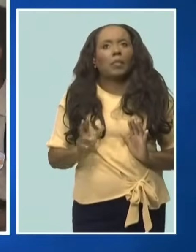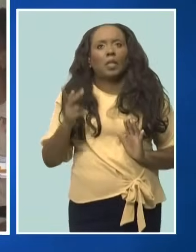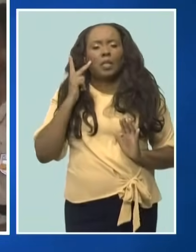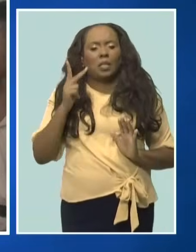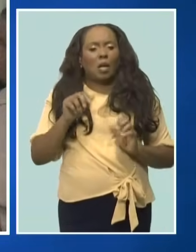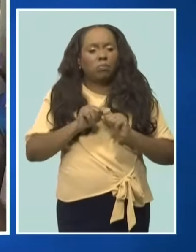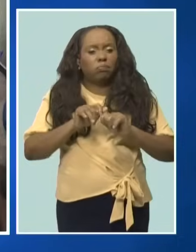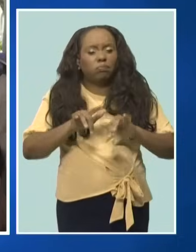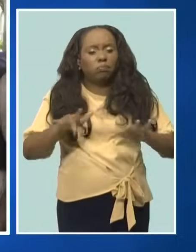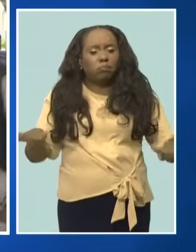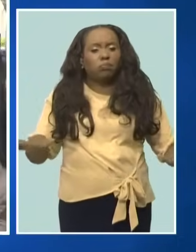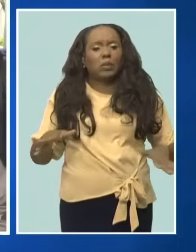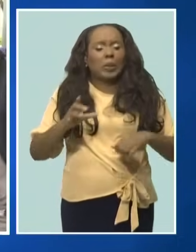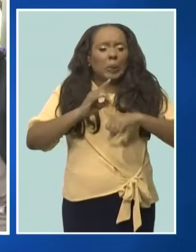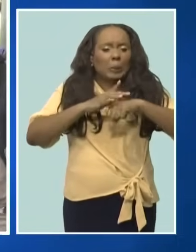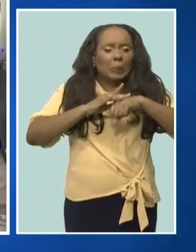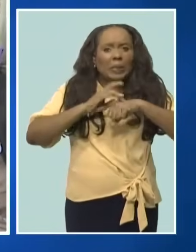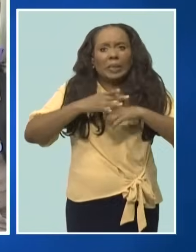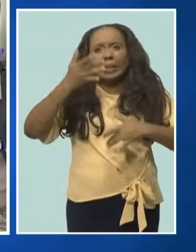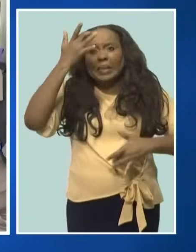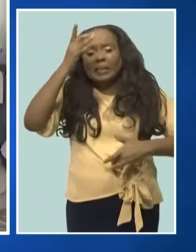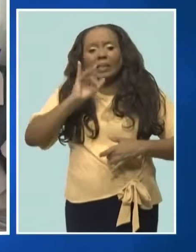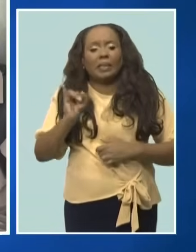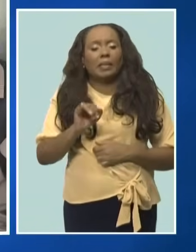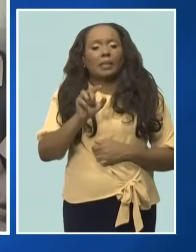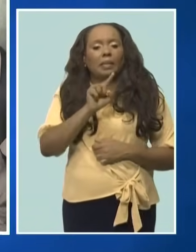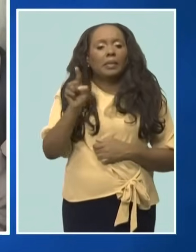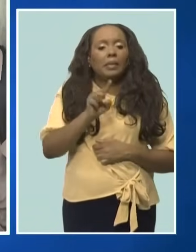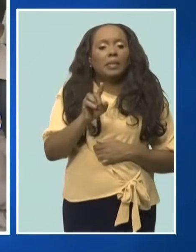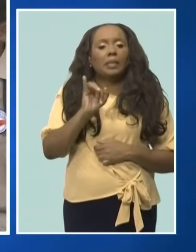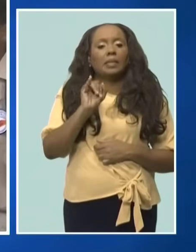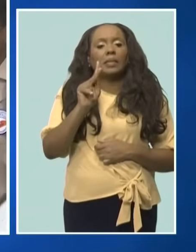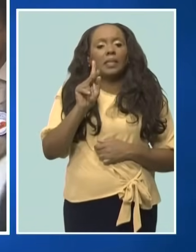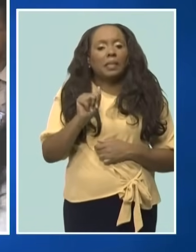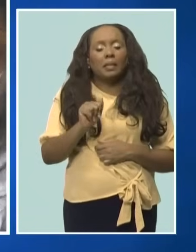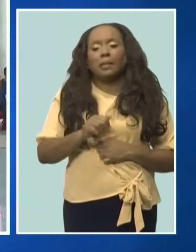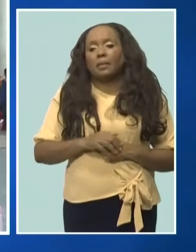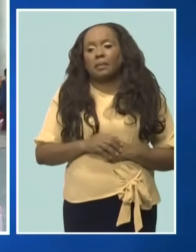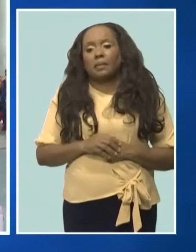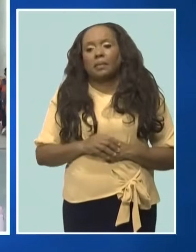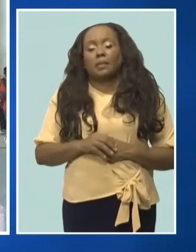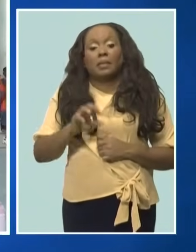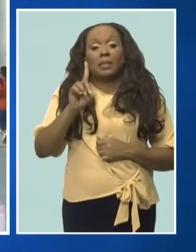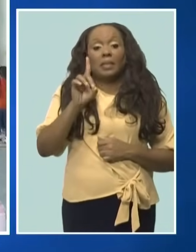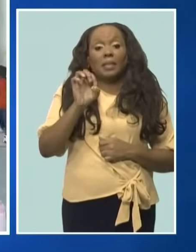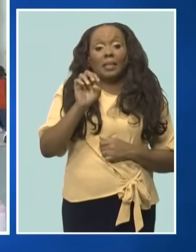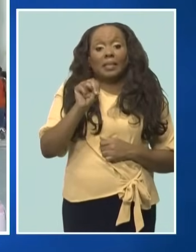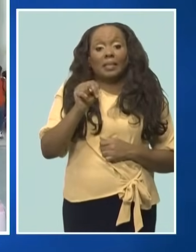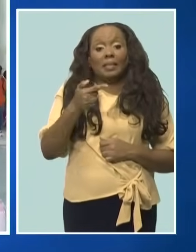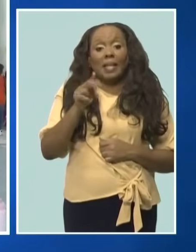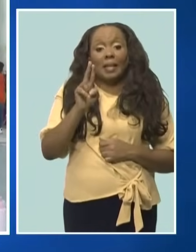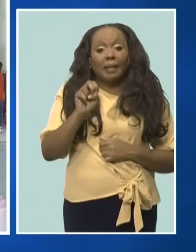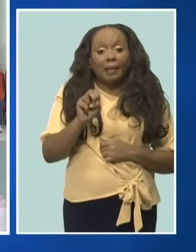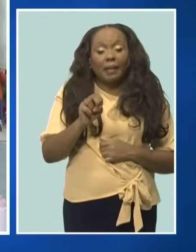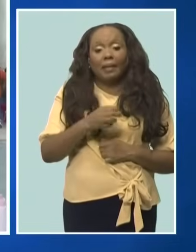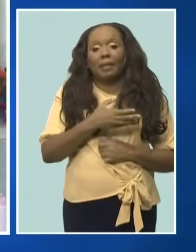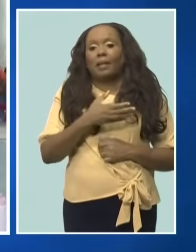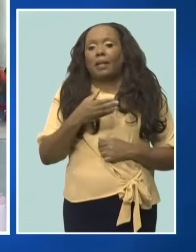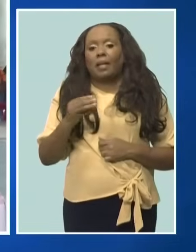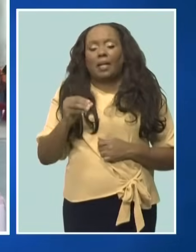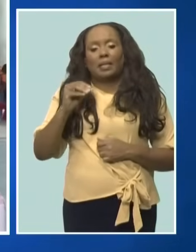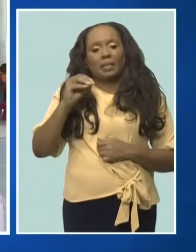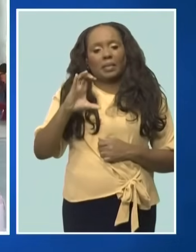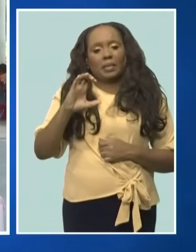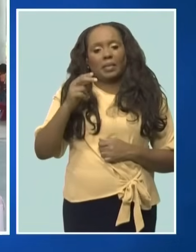of mosquito-borne diseases like dengue, Zika, and chikungunya. With the extreme temperatures that we're experiencing, more to